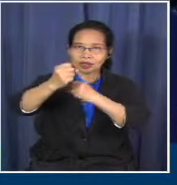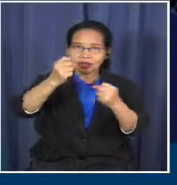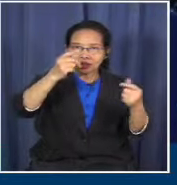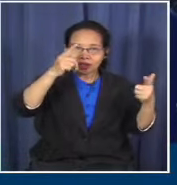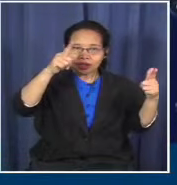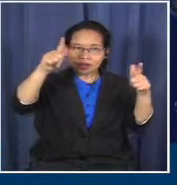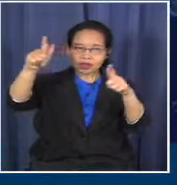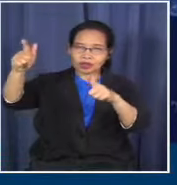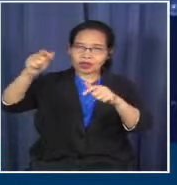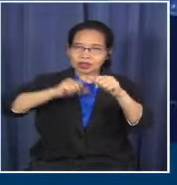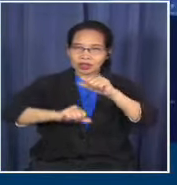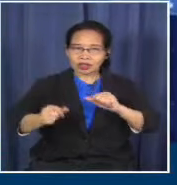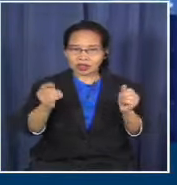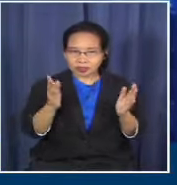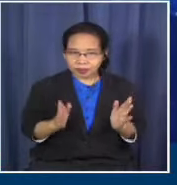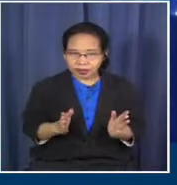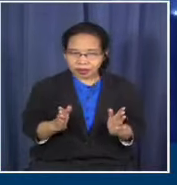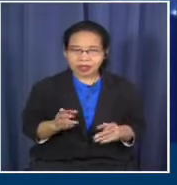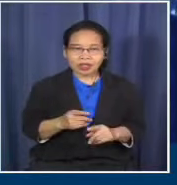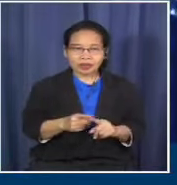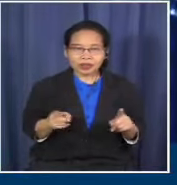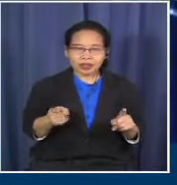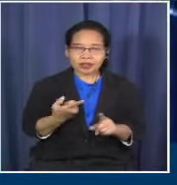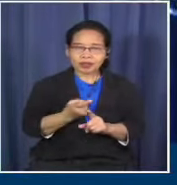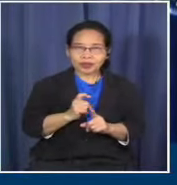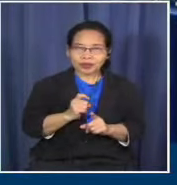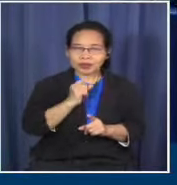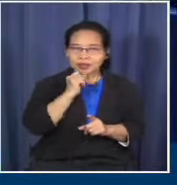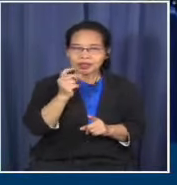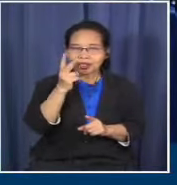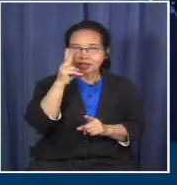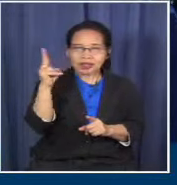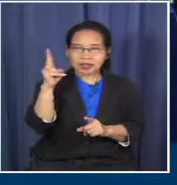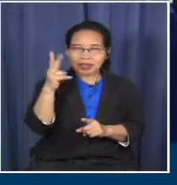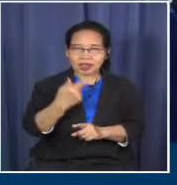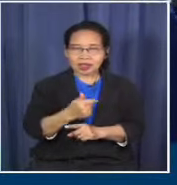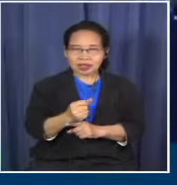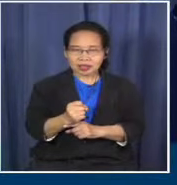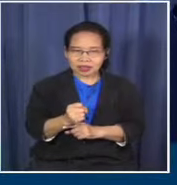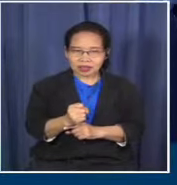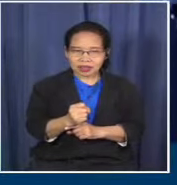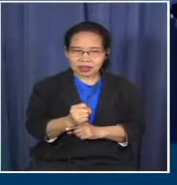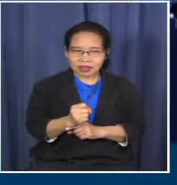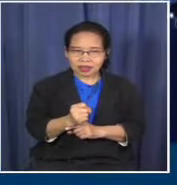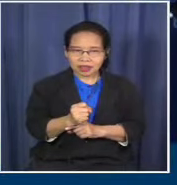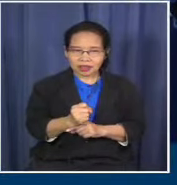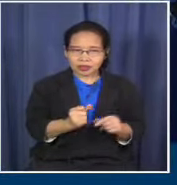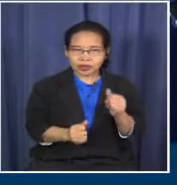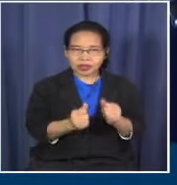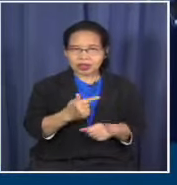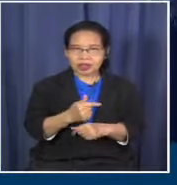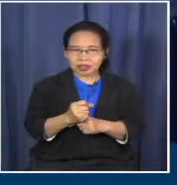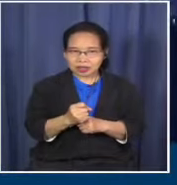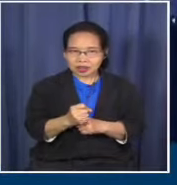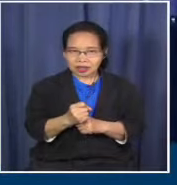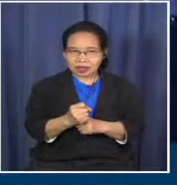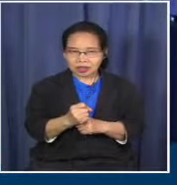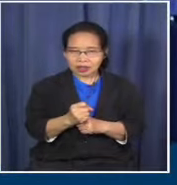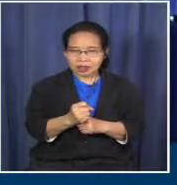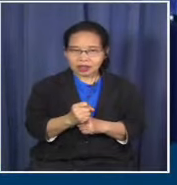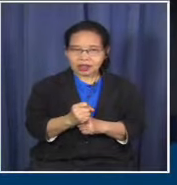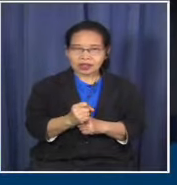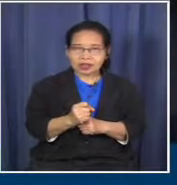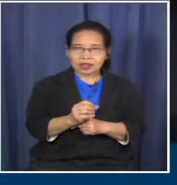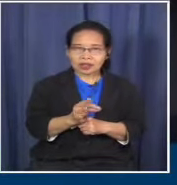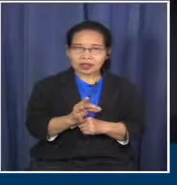Did you see that? This is a planet that can be seen, and scientists are looking at it. But it came from invisible